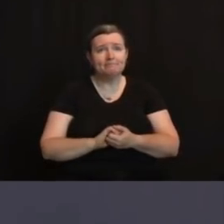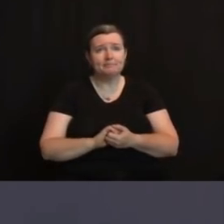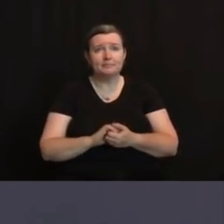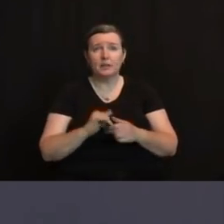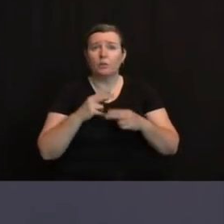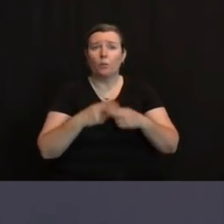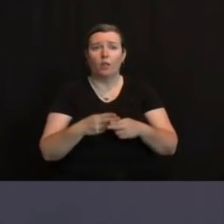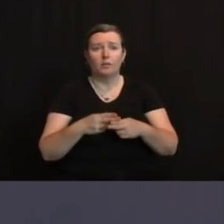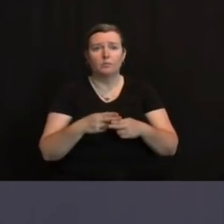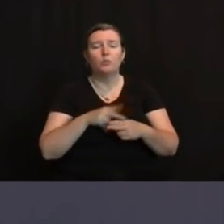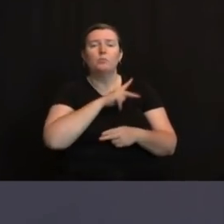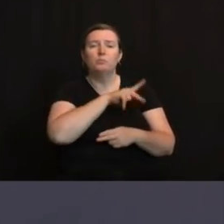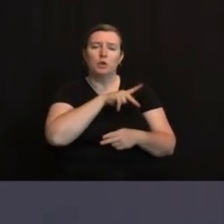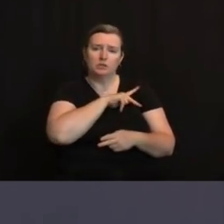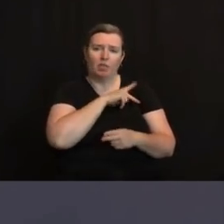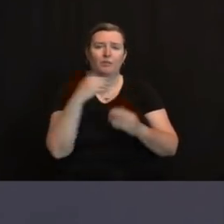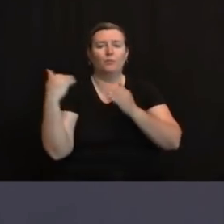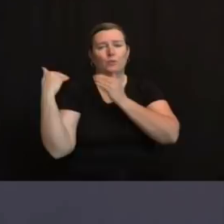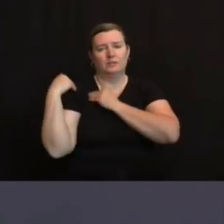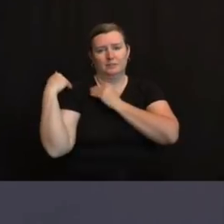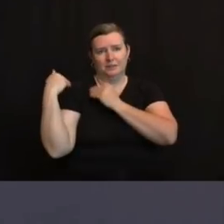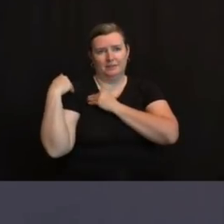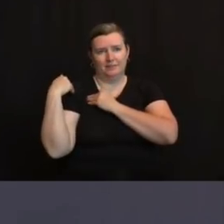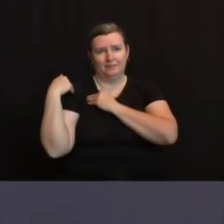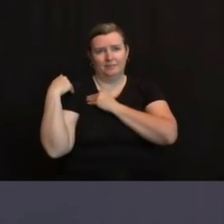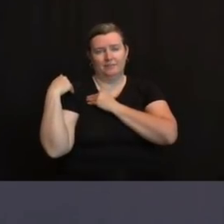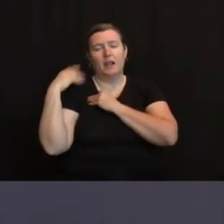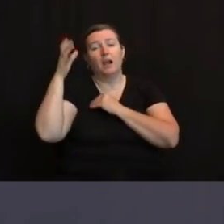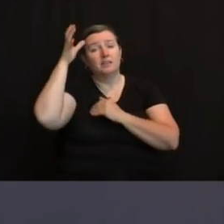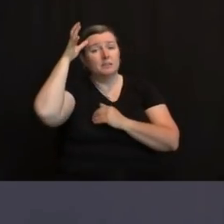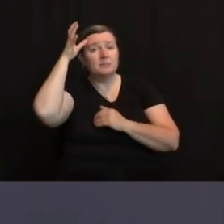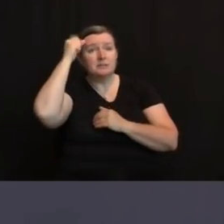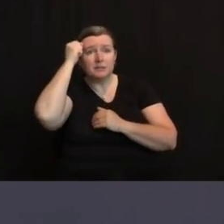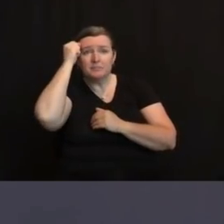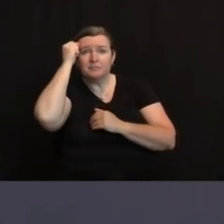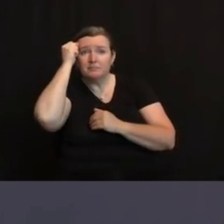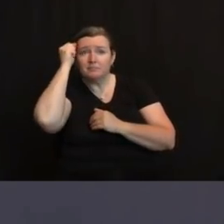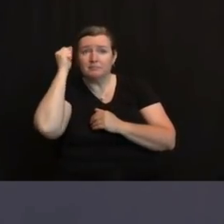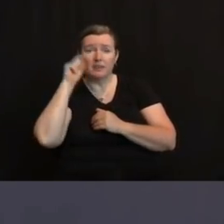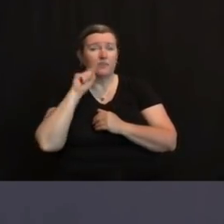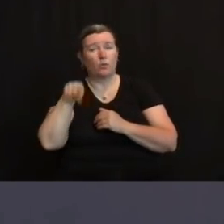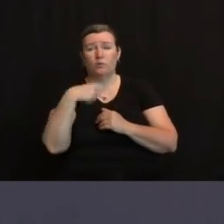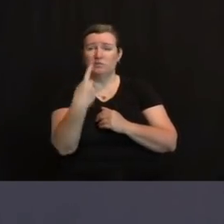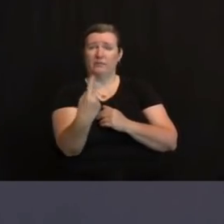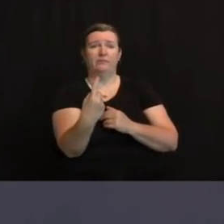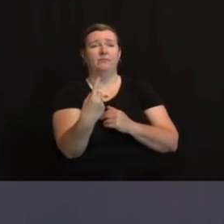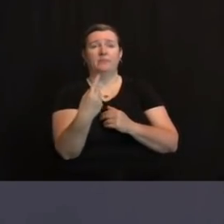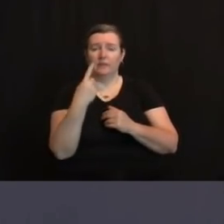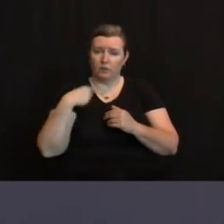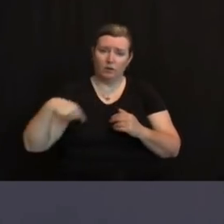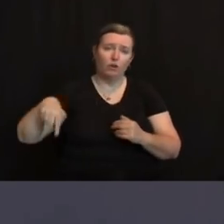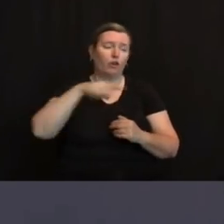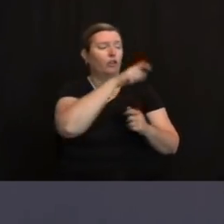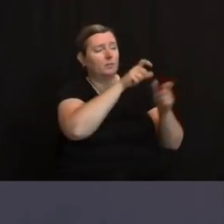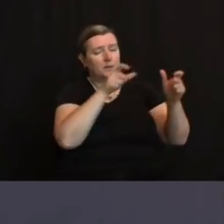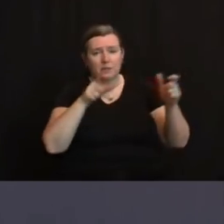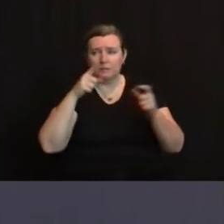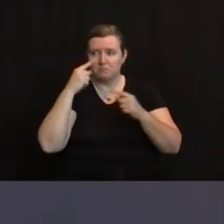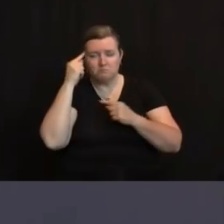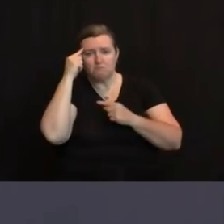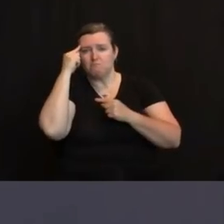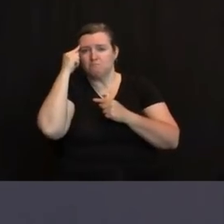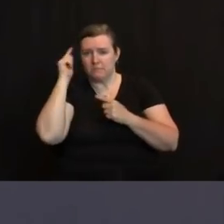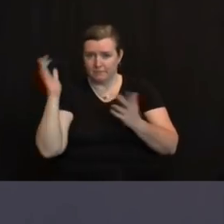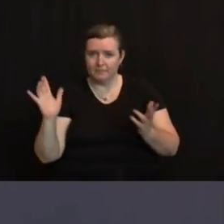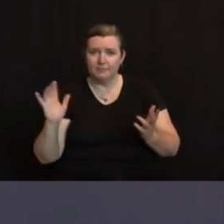It is common sense not just for your own sake, your families, but for the common good. And I think